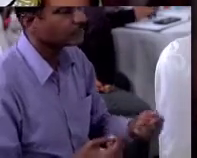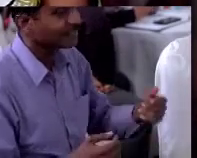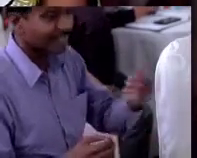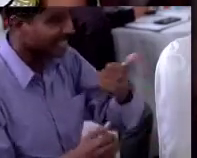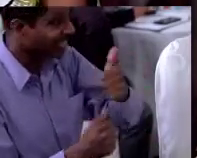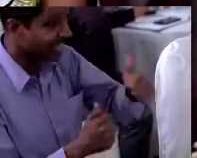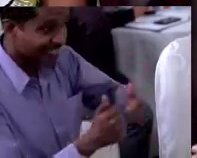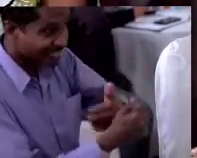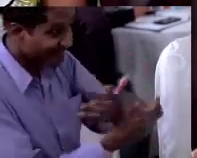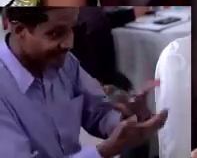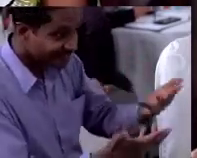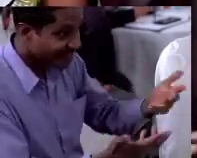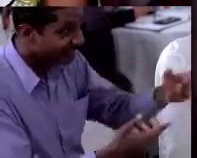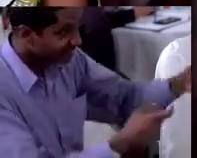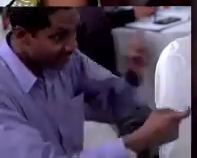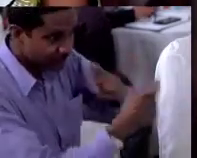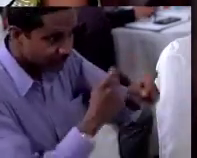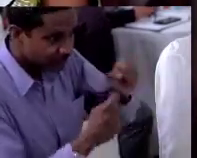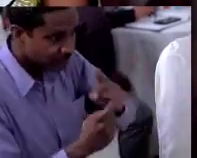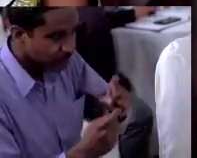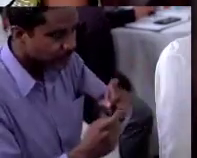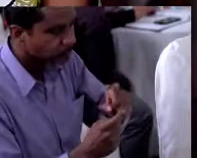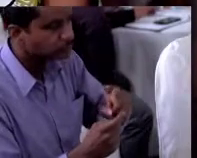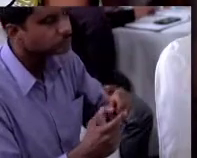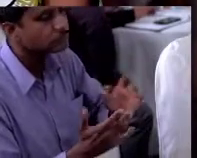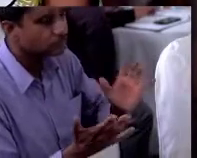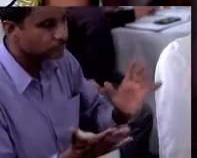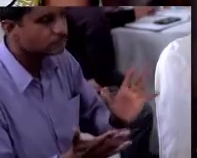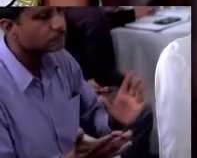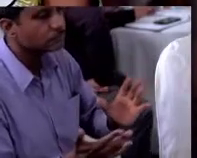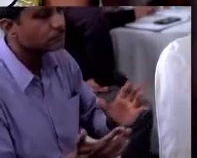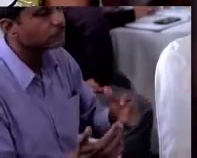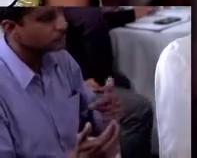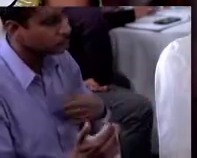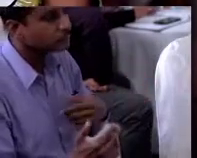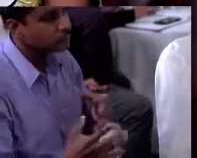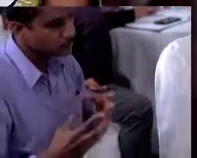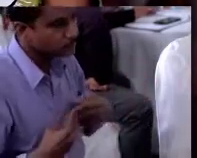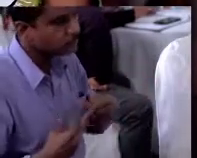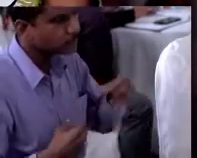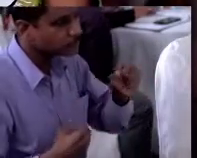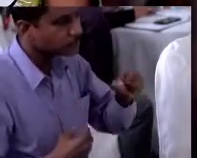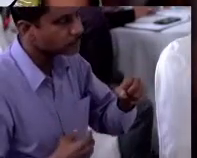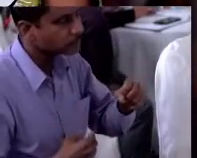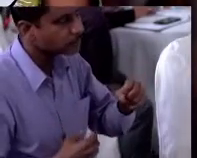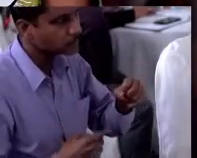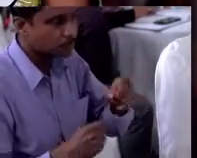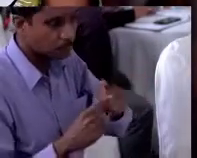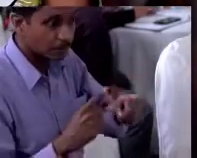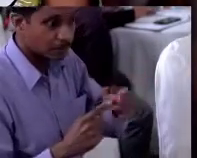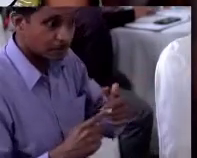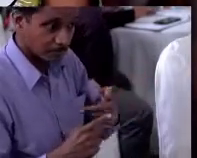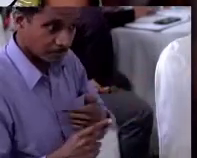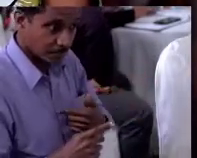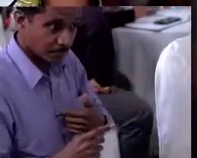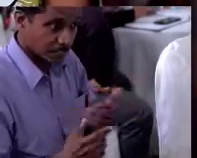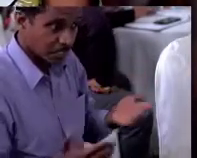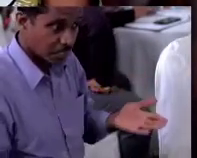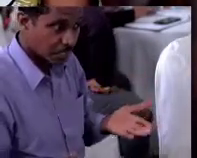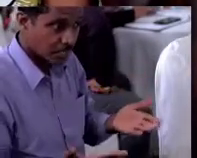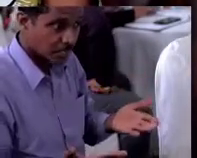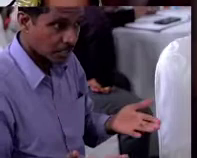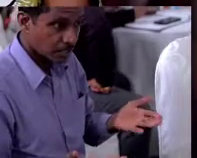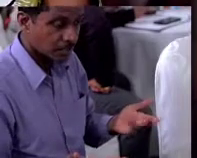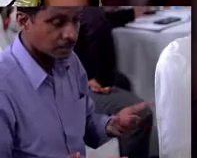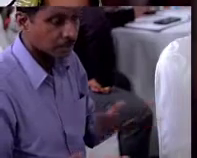entitlement. I'm entitled to nothing. Everything that's given to me is as a facility. But because